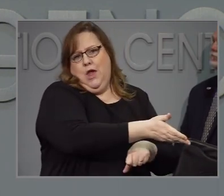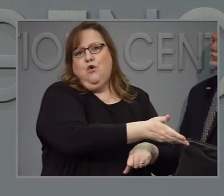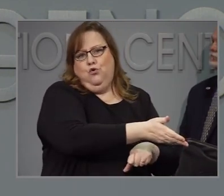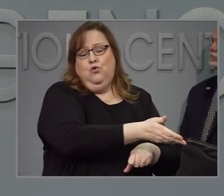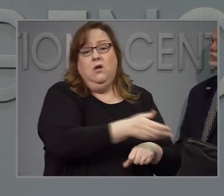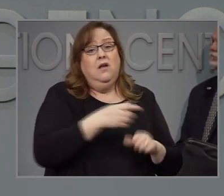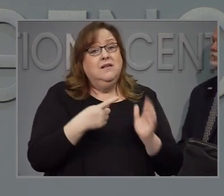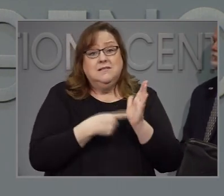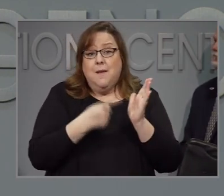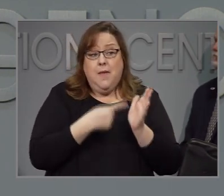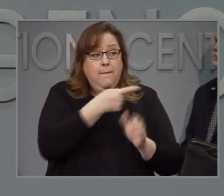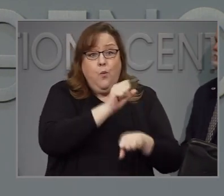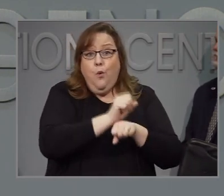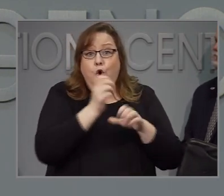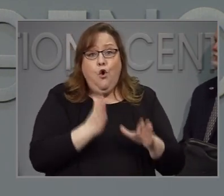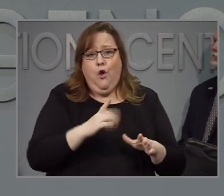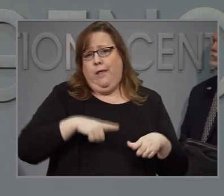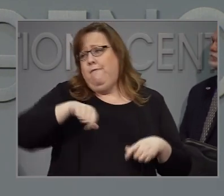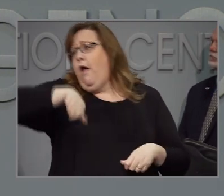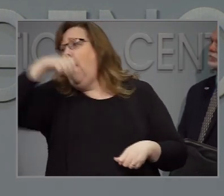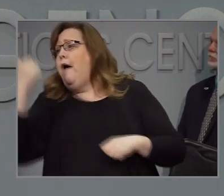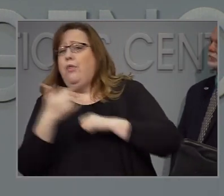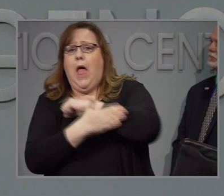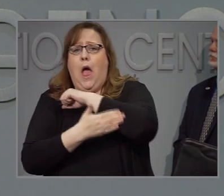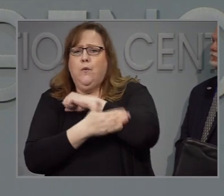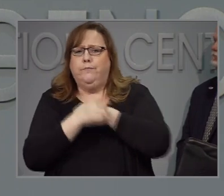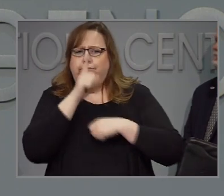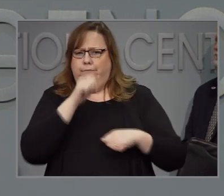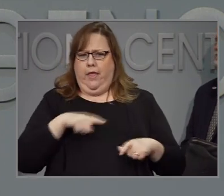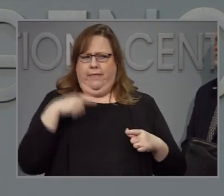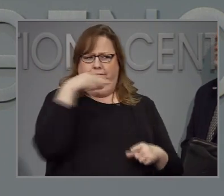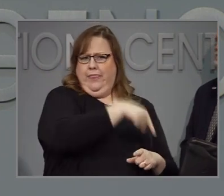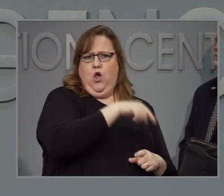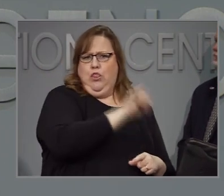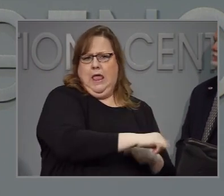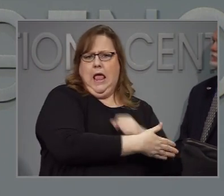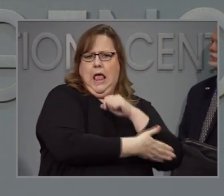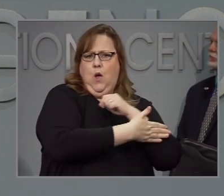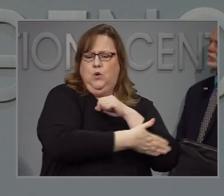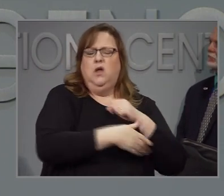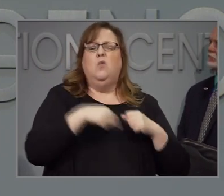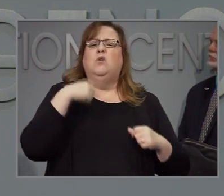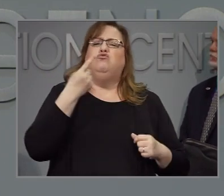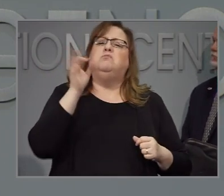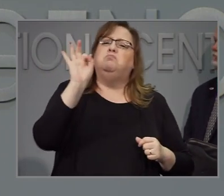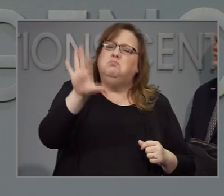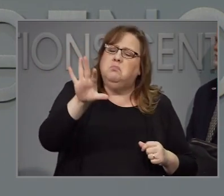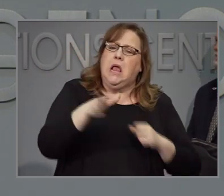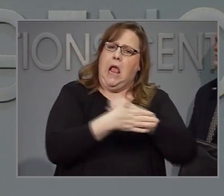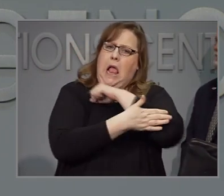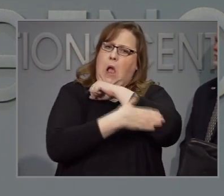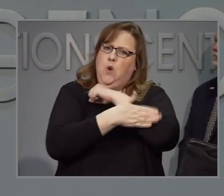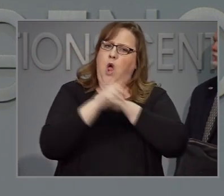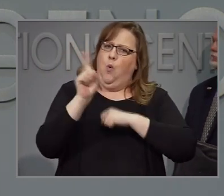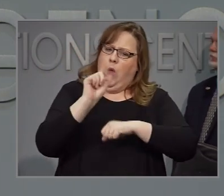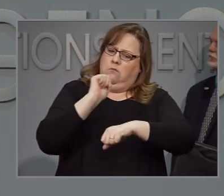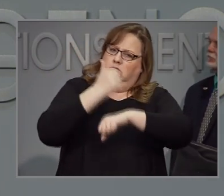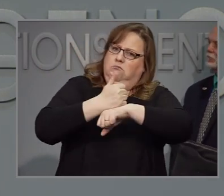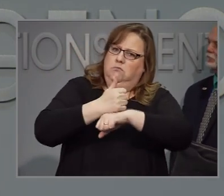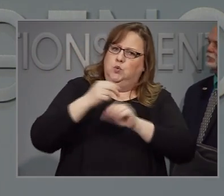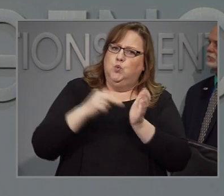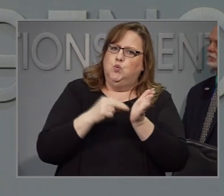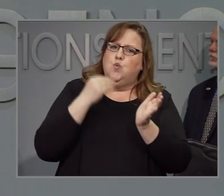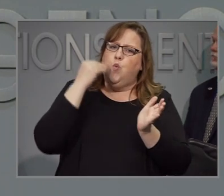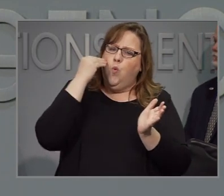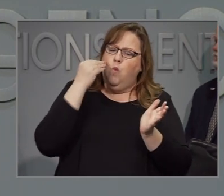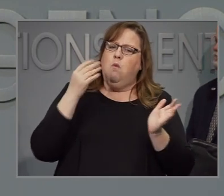to that location. So we felt like giving the information about the county allows us to be sharing information from a public health perspective